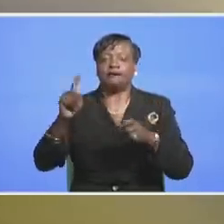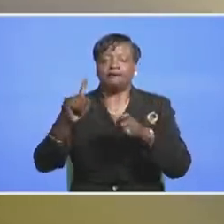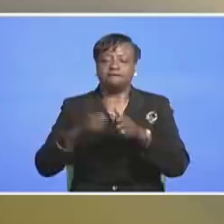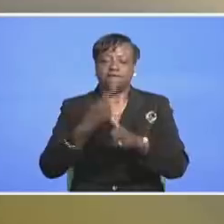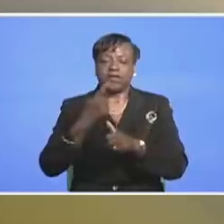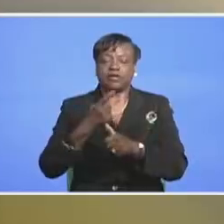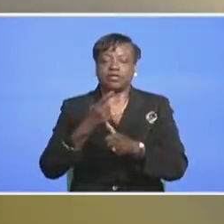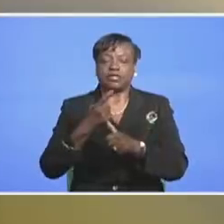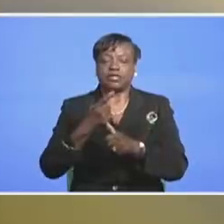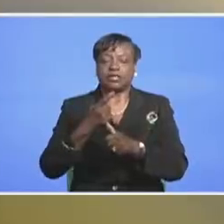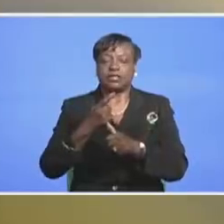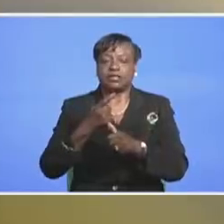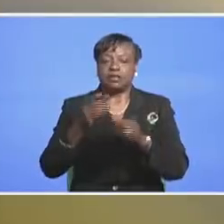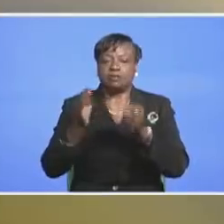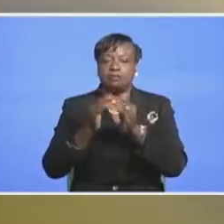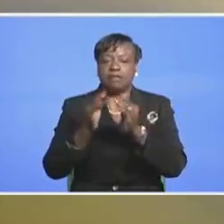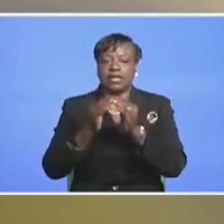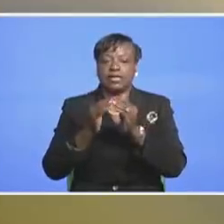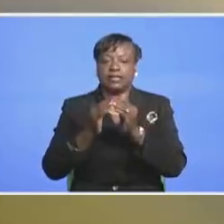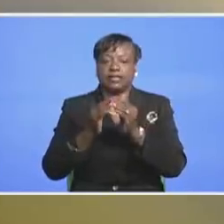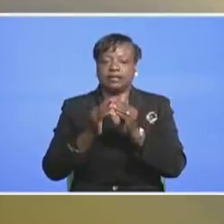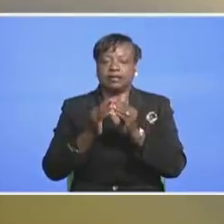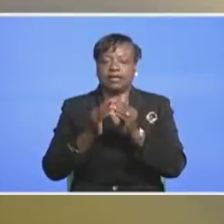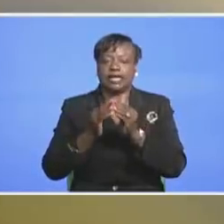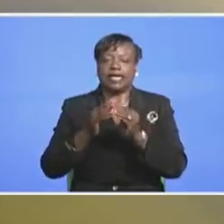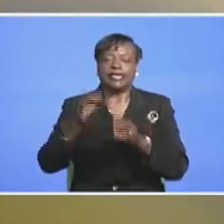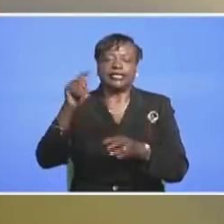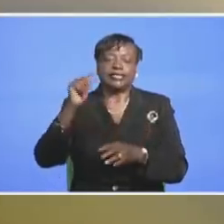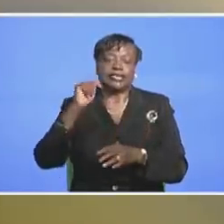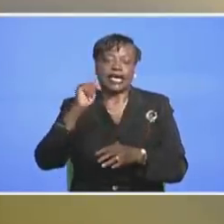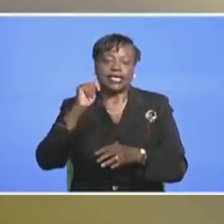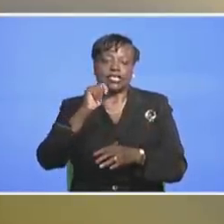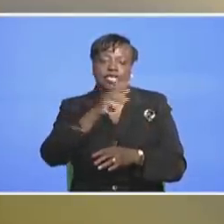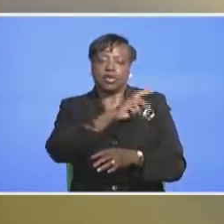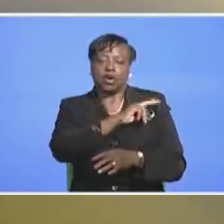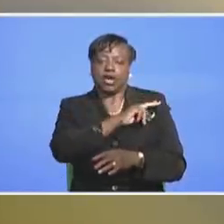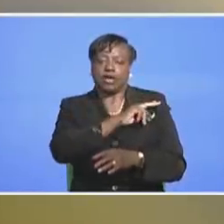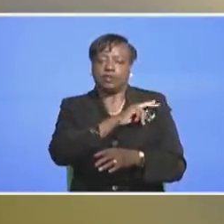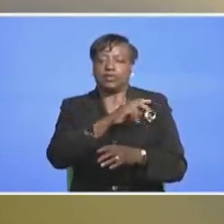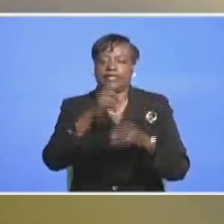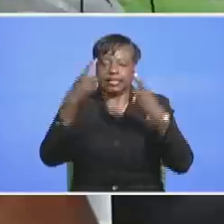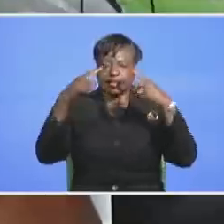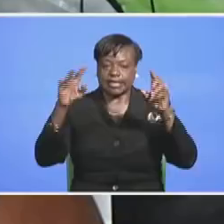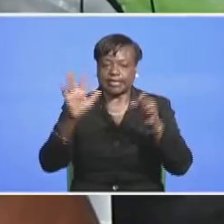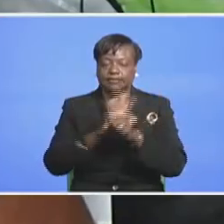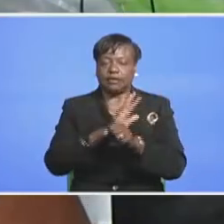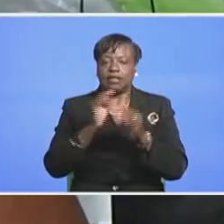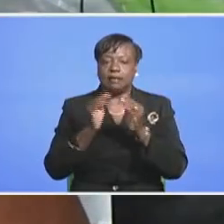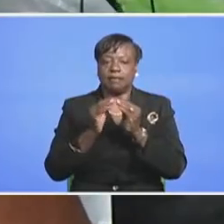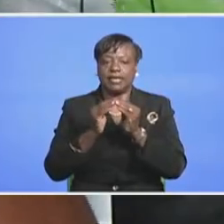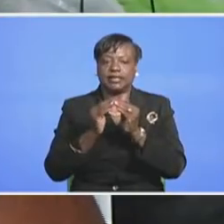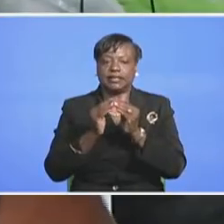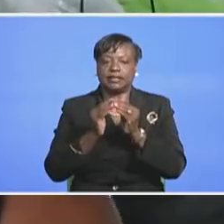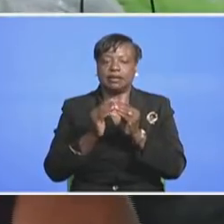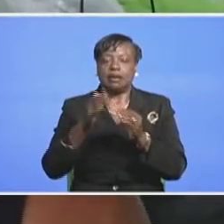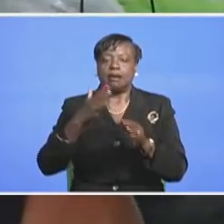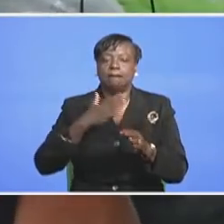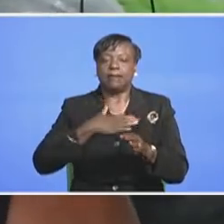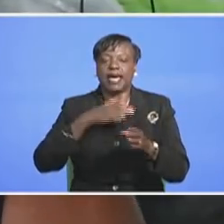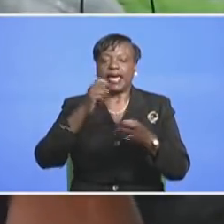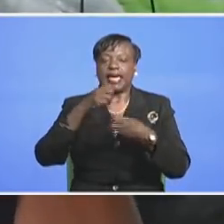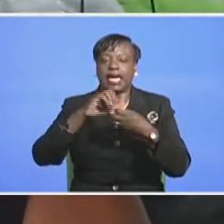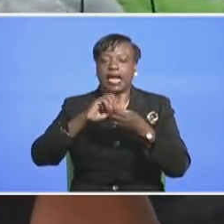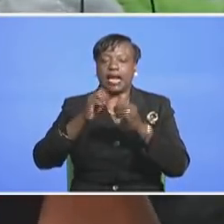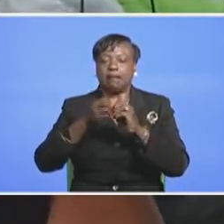Gym, Tangerine Curry Donick, was pleased to be a part of a successful meet. That's my number one goal, is to try to change the